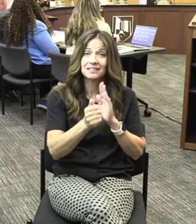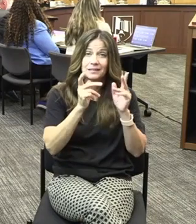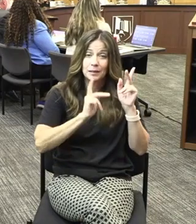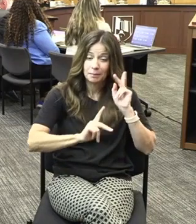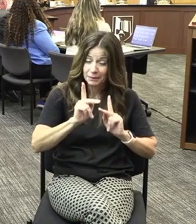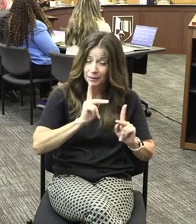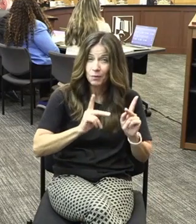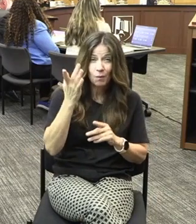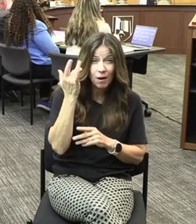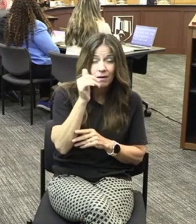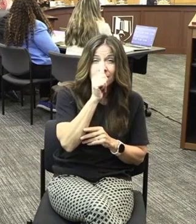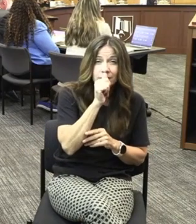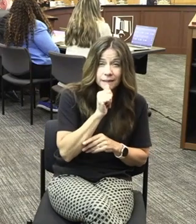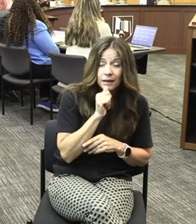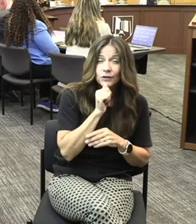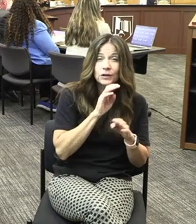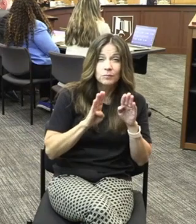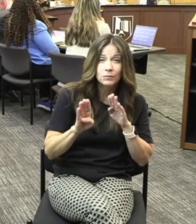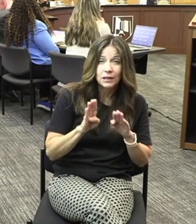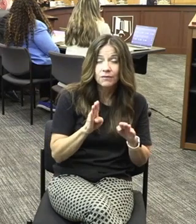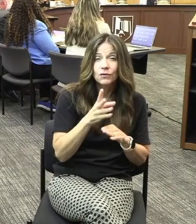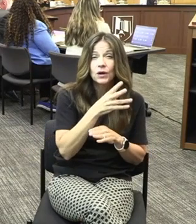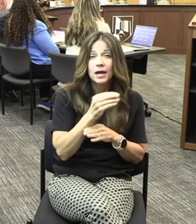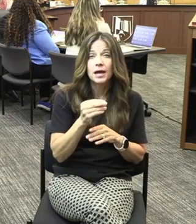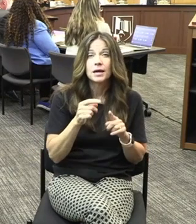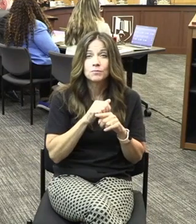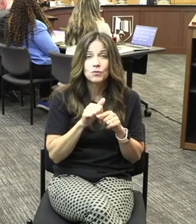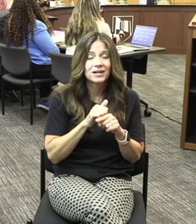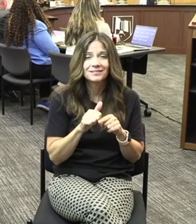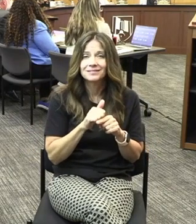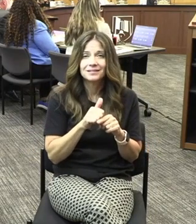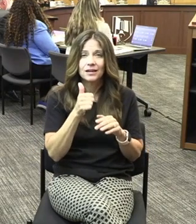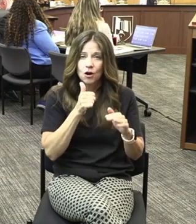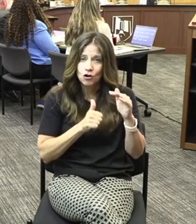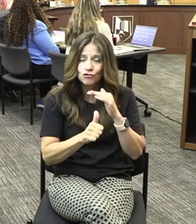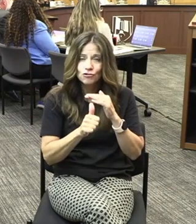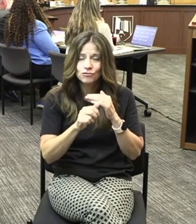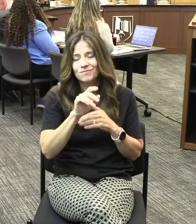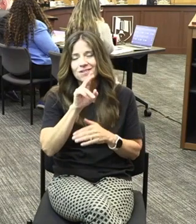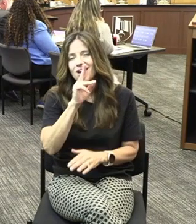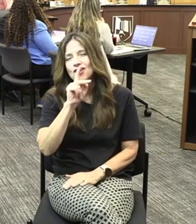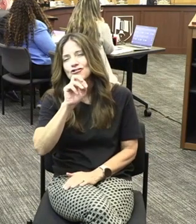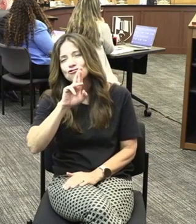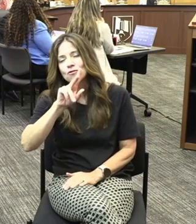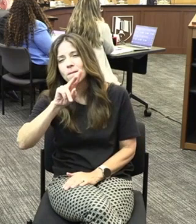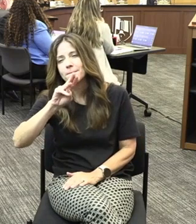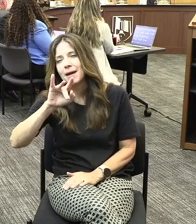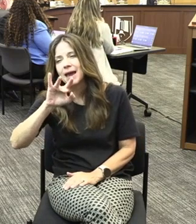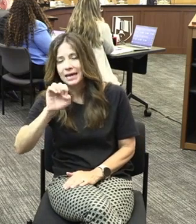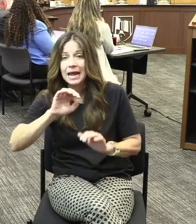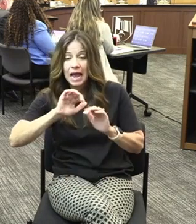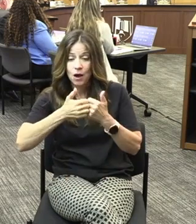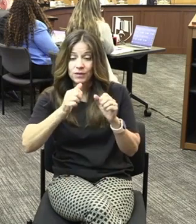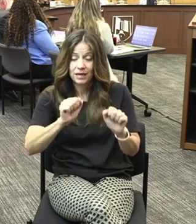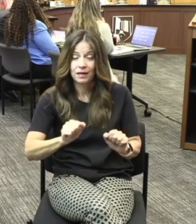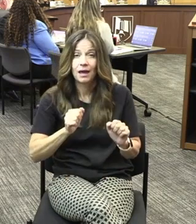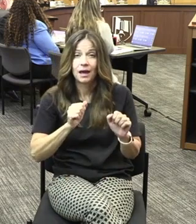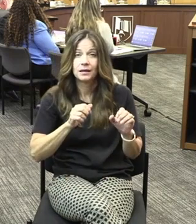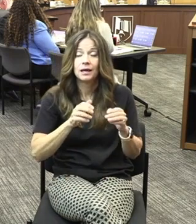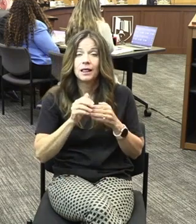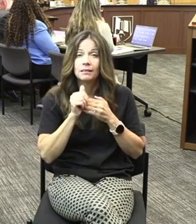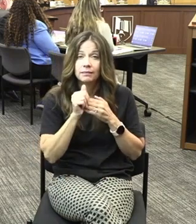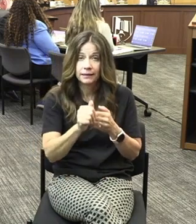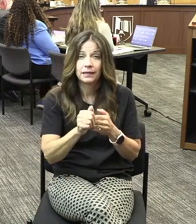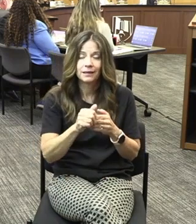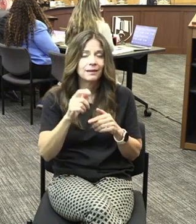tolerating behavior and governance practices that undermine their ability to lead effectively. An institution cannot thrive when its leadership